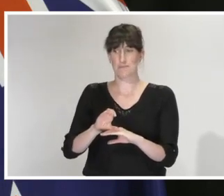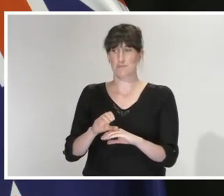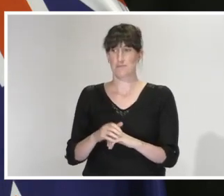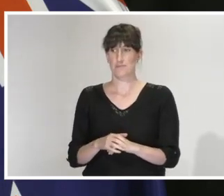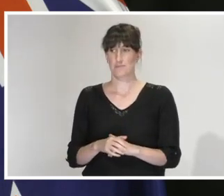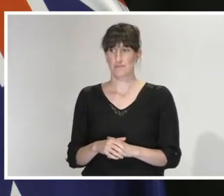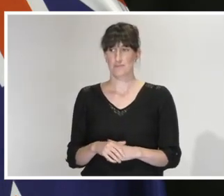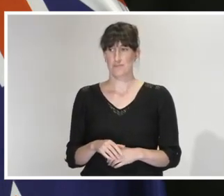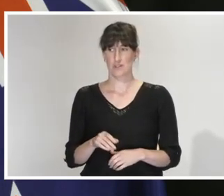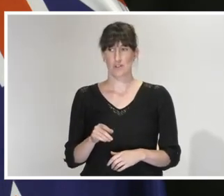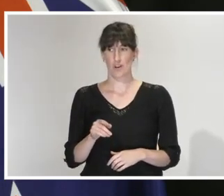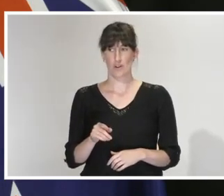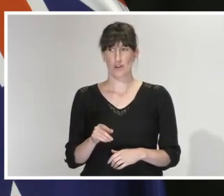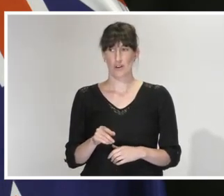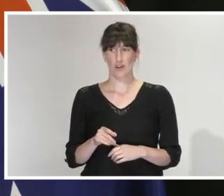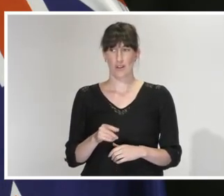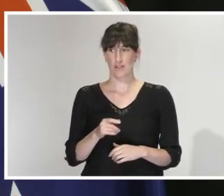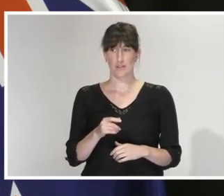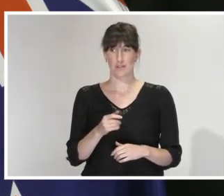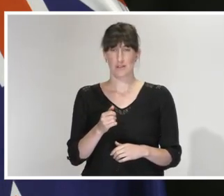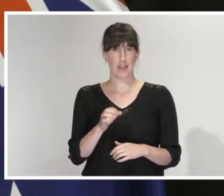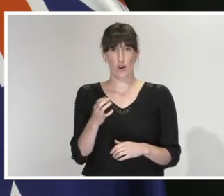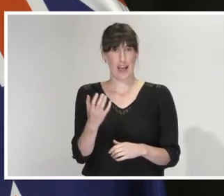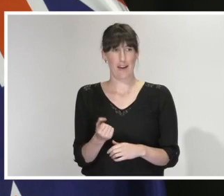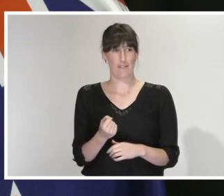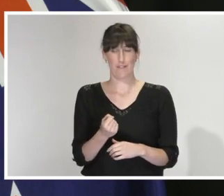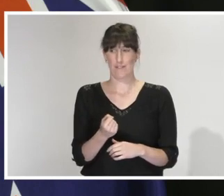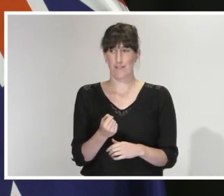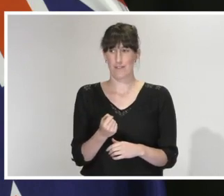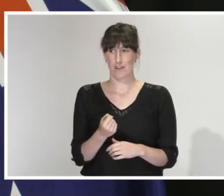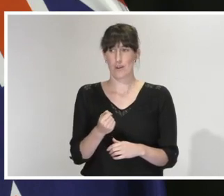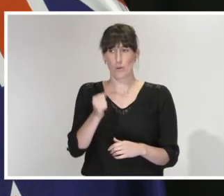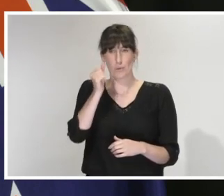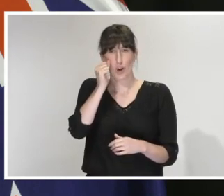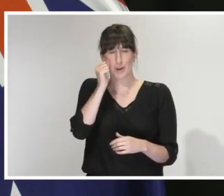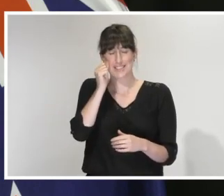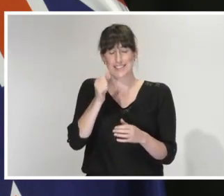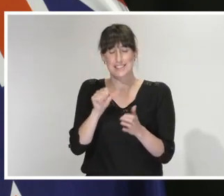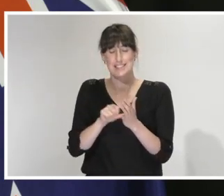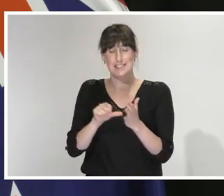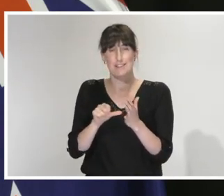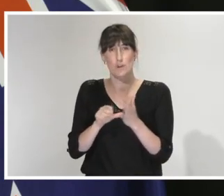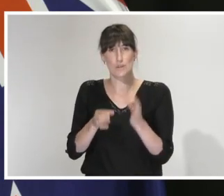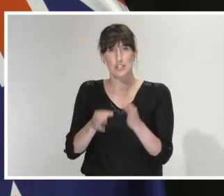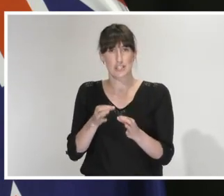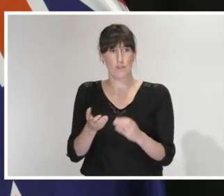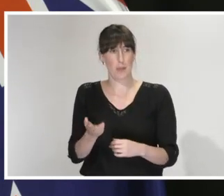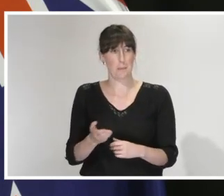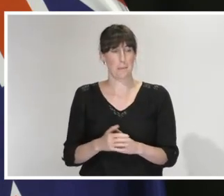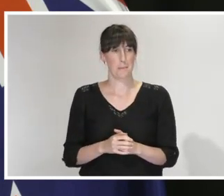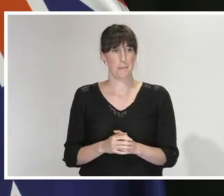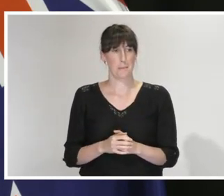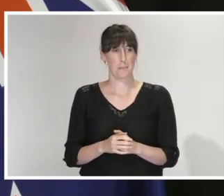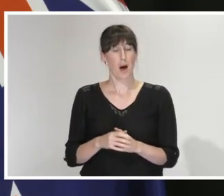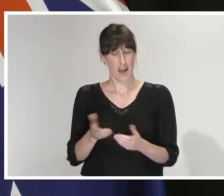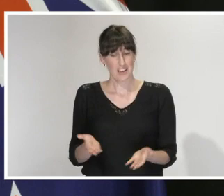large margins. And so I do acknowledge that, there's some difficult decisions there for them, and I'd encourage them to have sort of